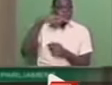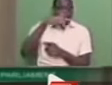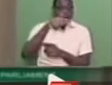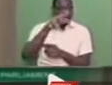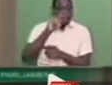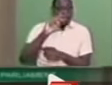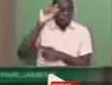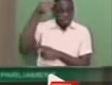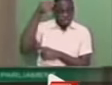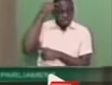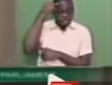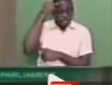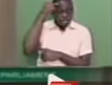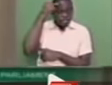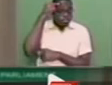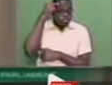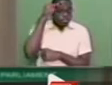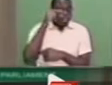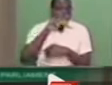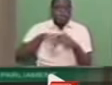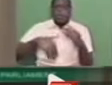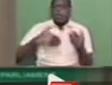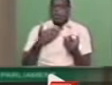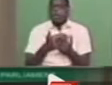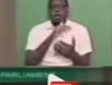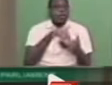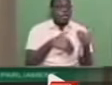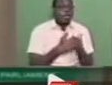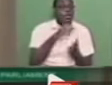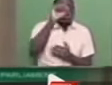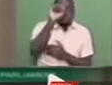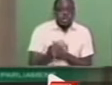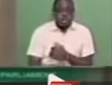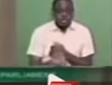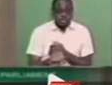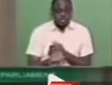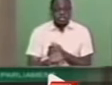into a national scrap iron belt. Scrap iron.